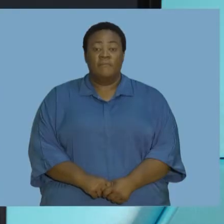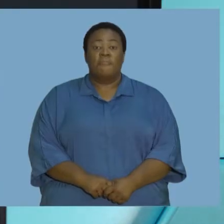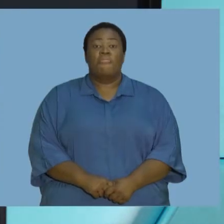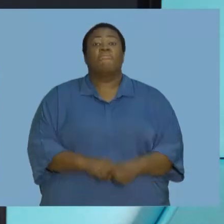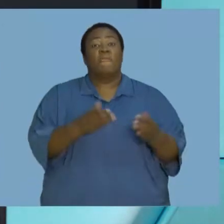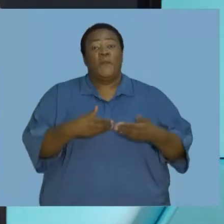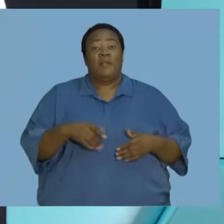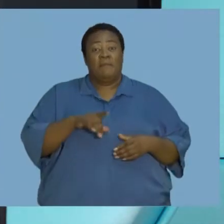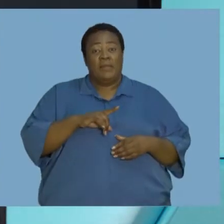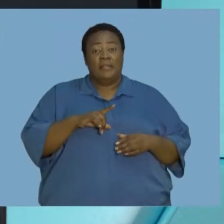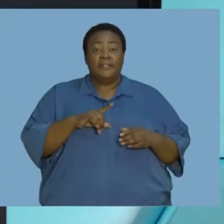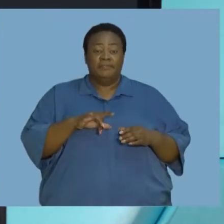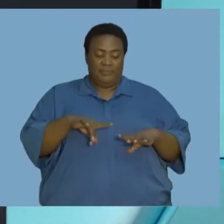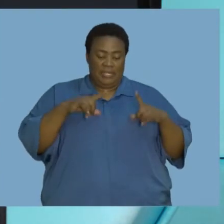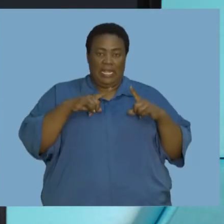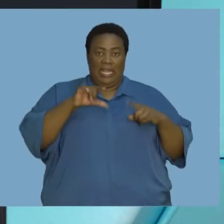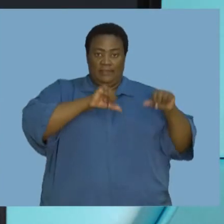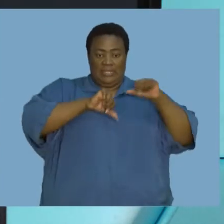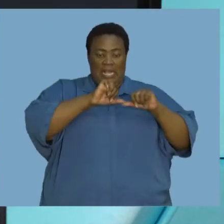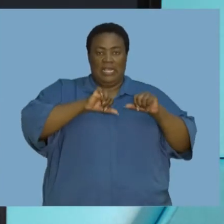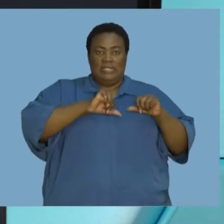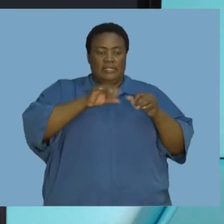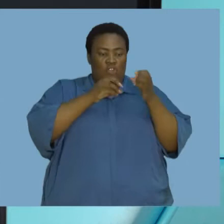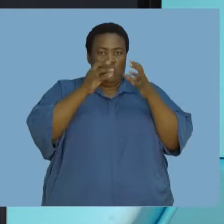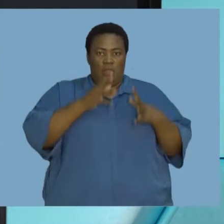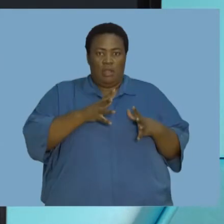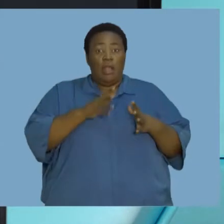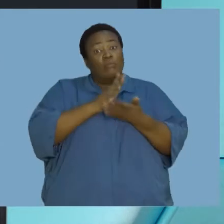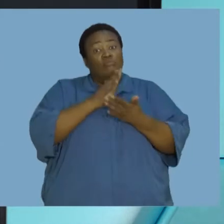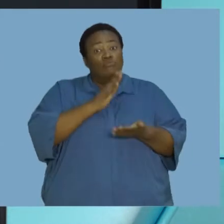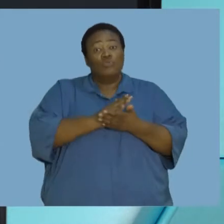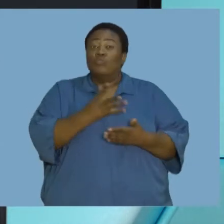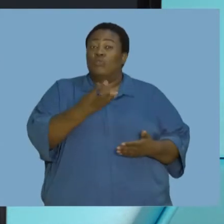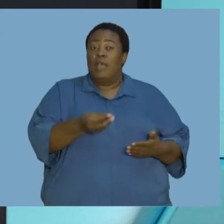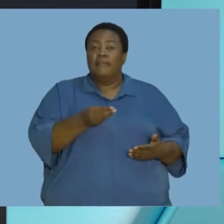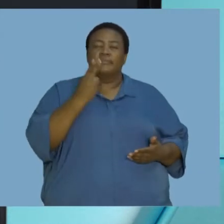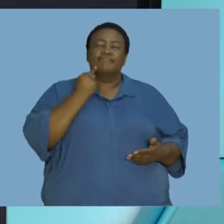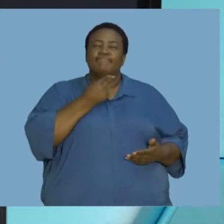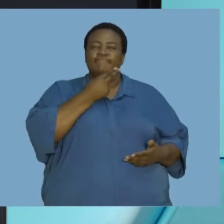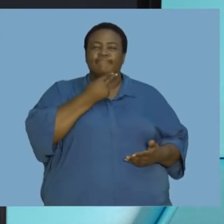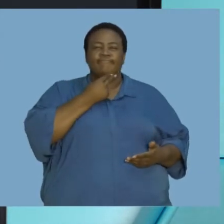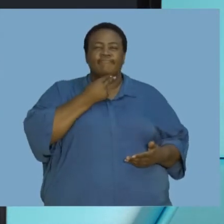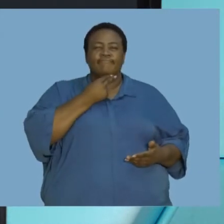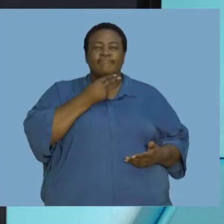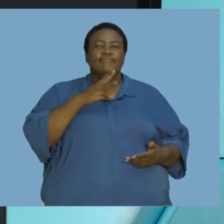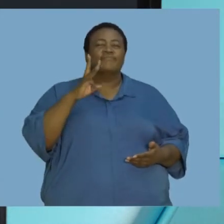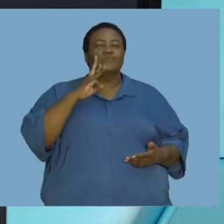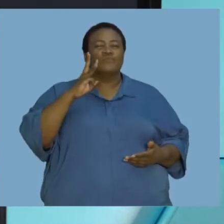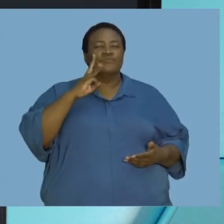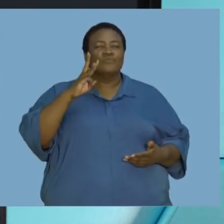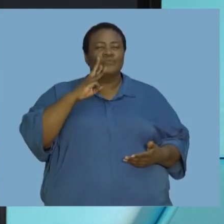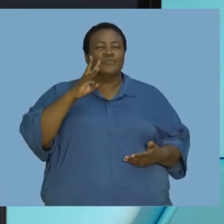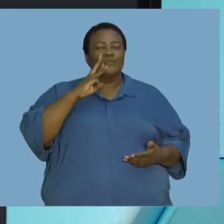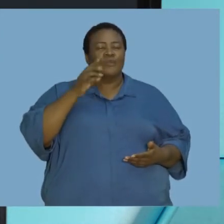Welcome back, life science learners. I'm sure you've had a good glass of cool water that's portable, or in